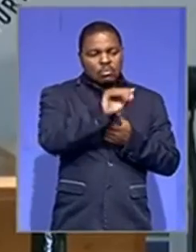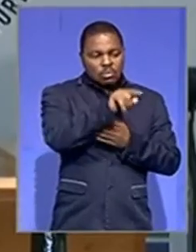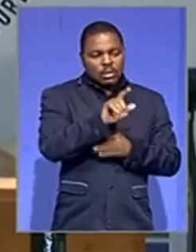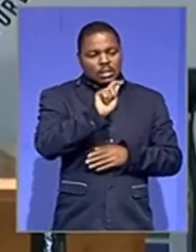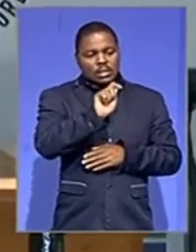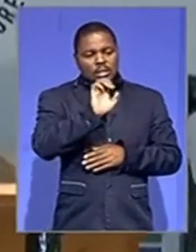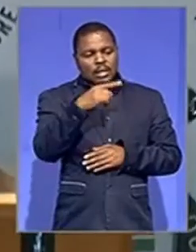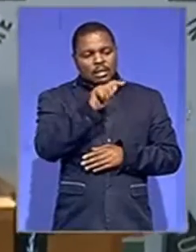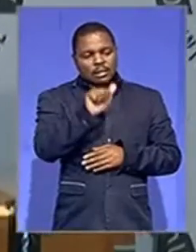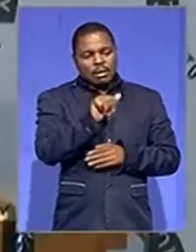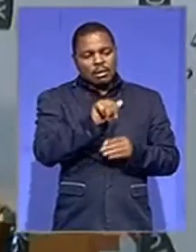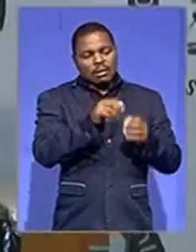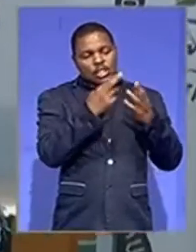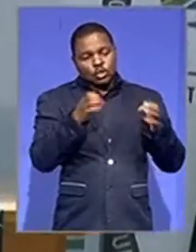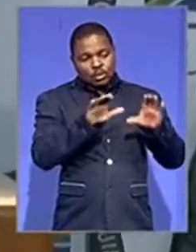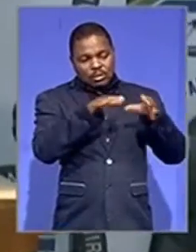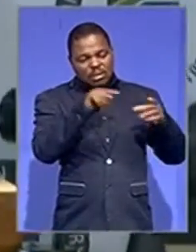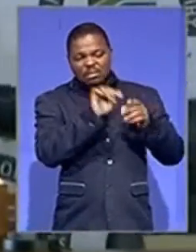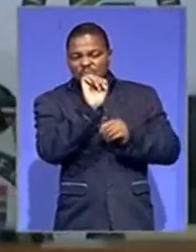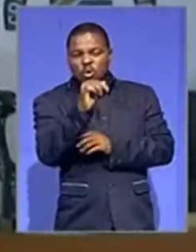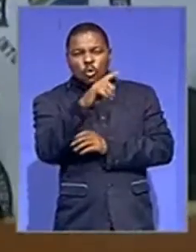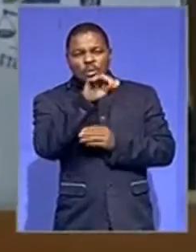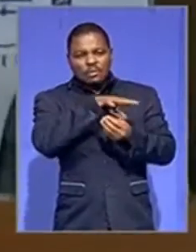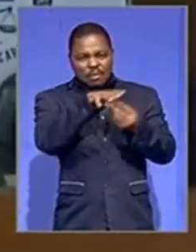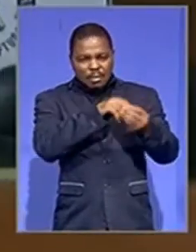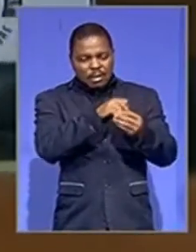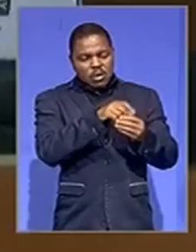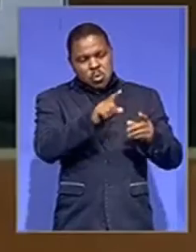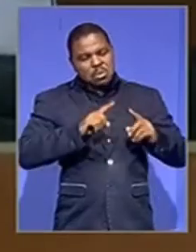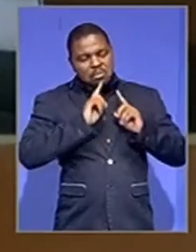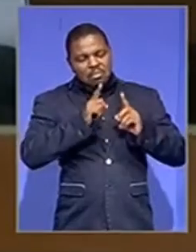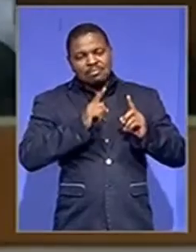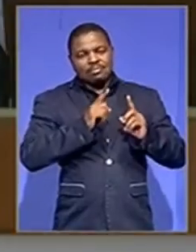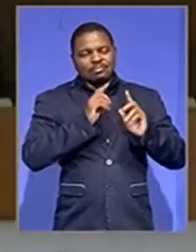Tegeta Resources ya ga ba Gupta ye ileng ya fetolelwa go bank guarantee.